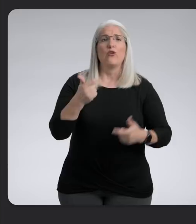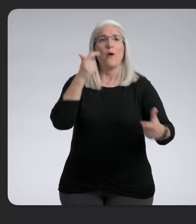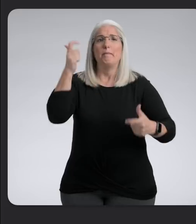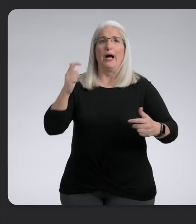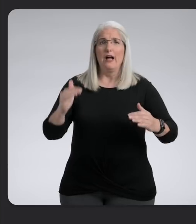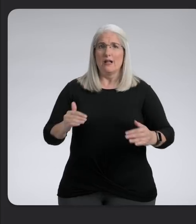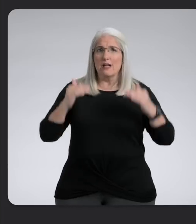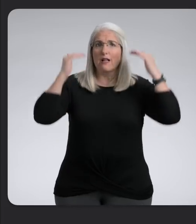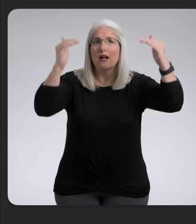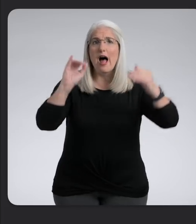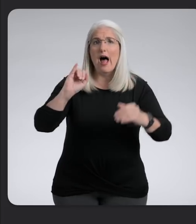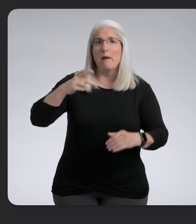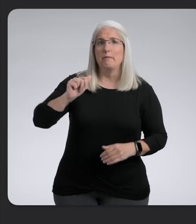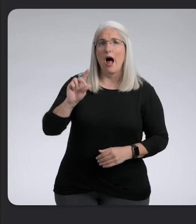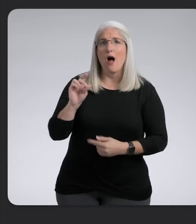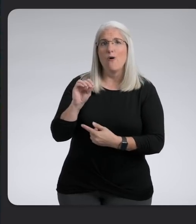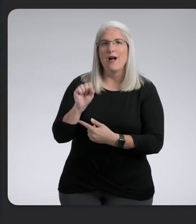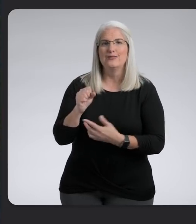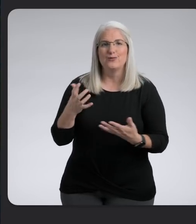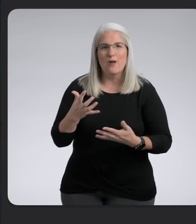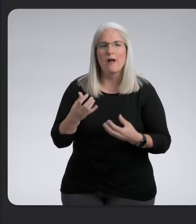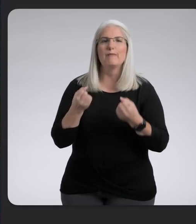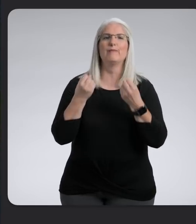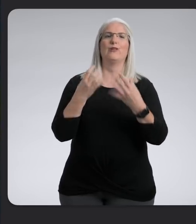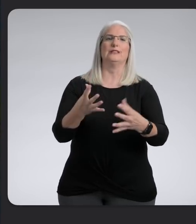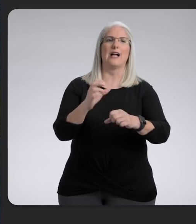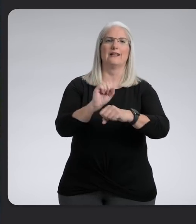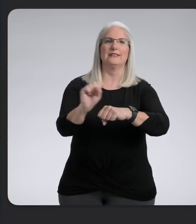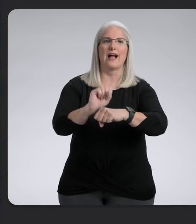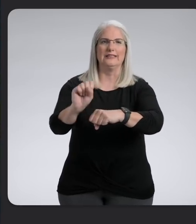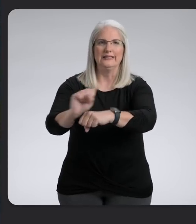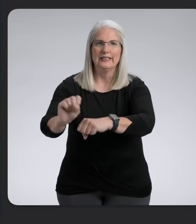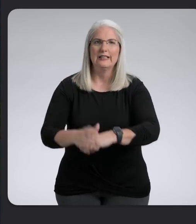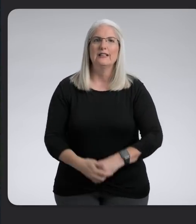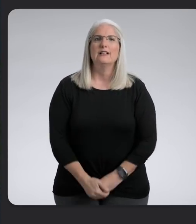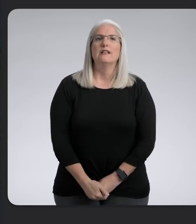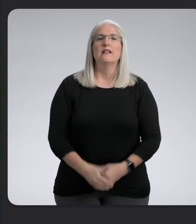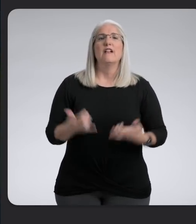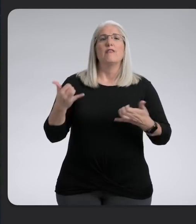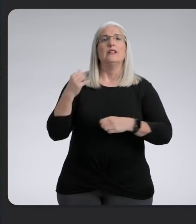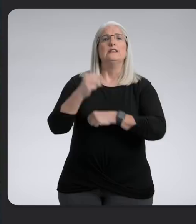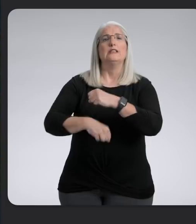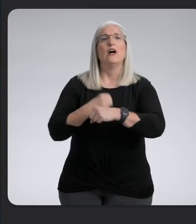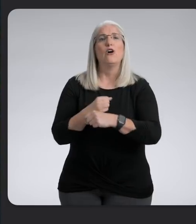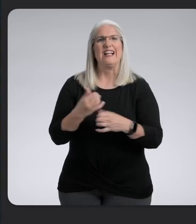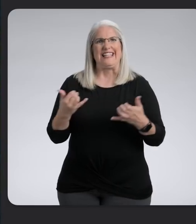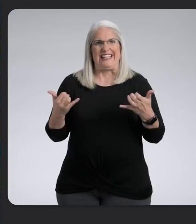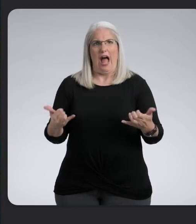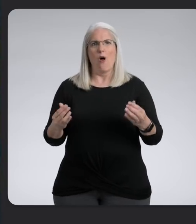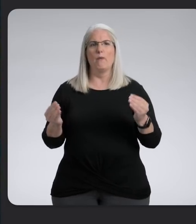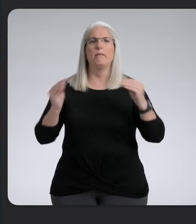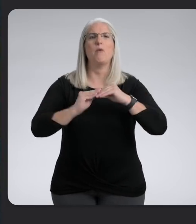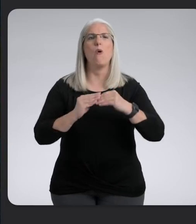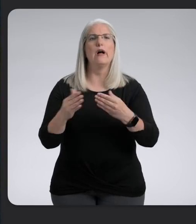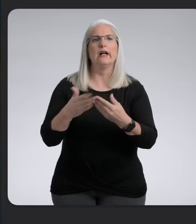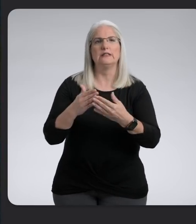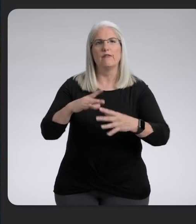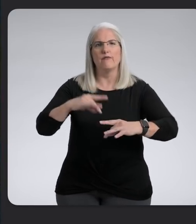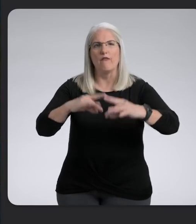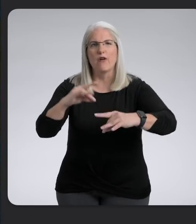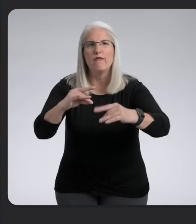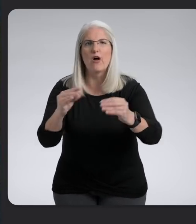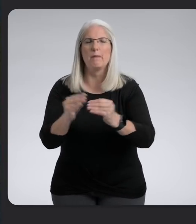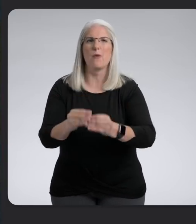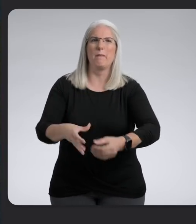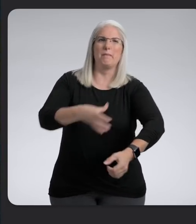experience, multitasking. This year, we've made it easier to discover, easier to use, and even more powerful. To